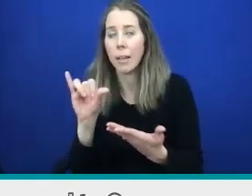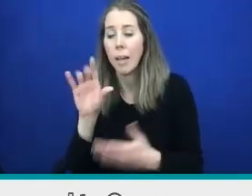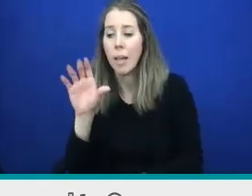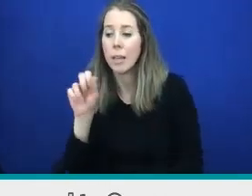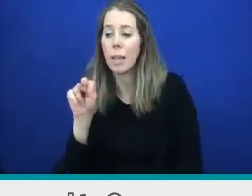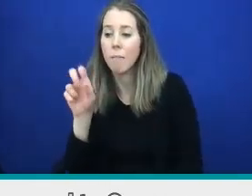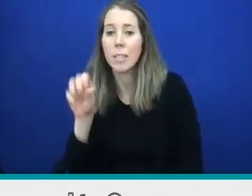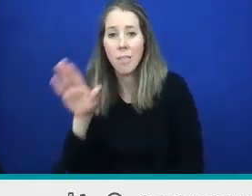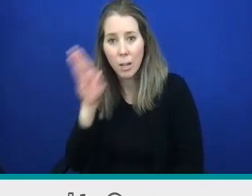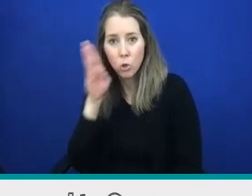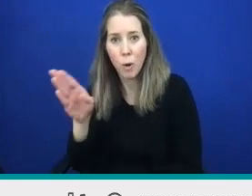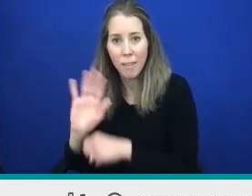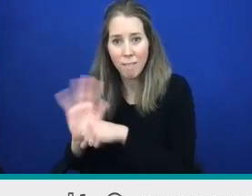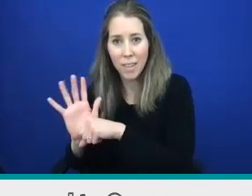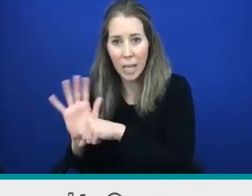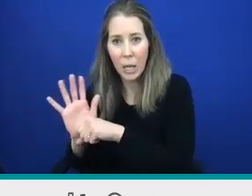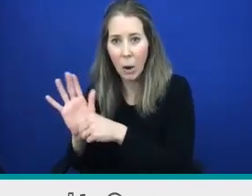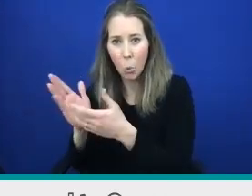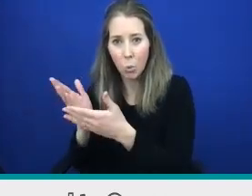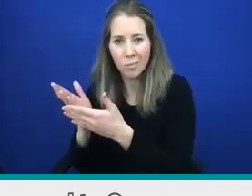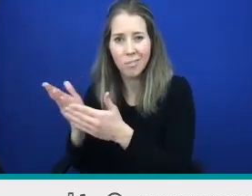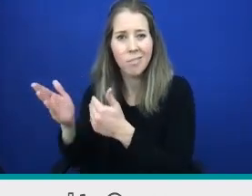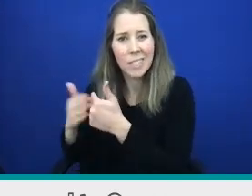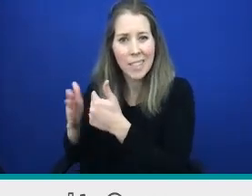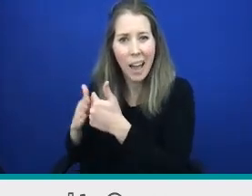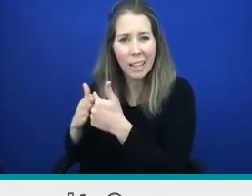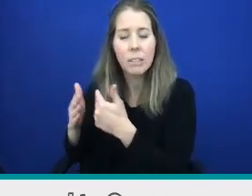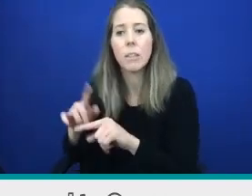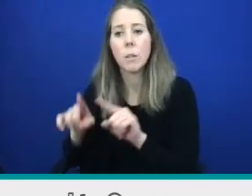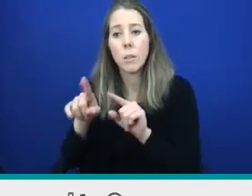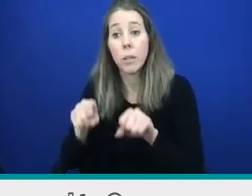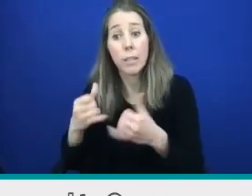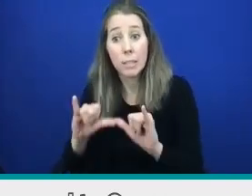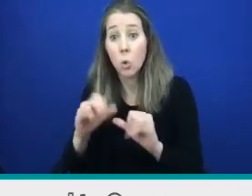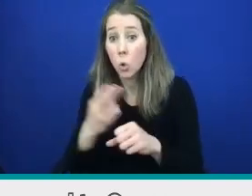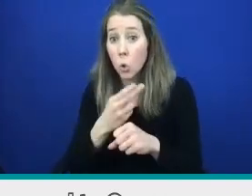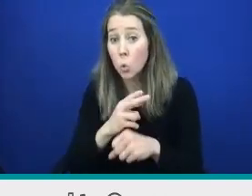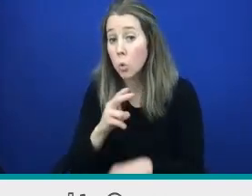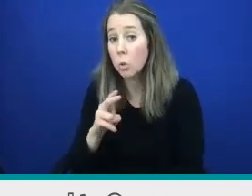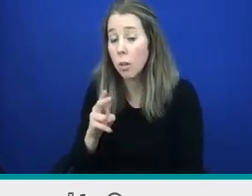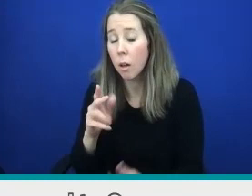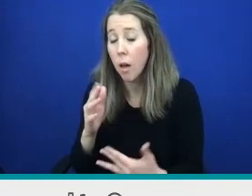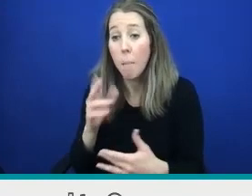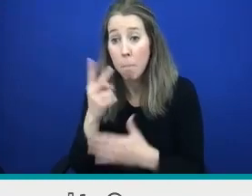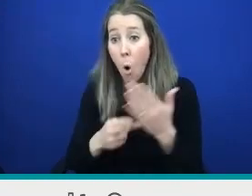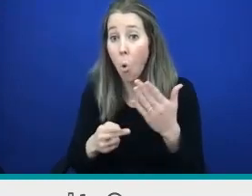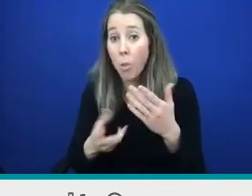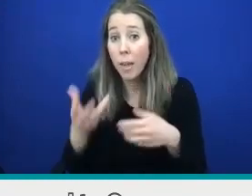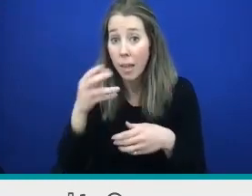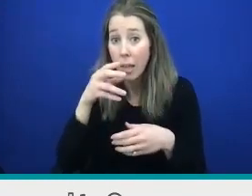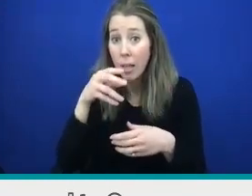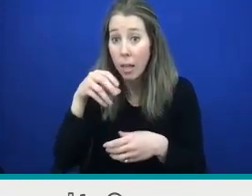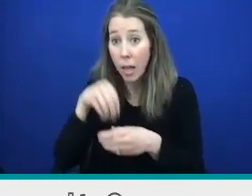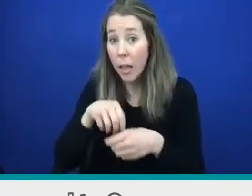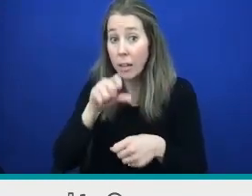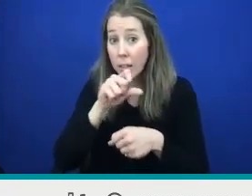video production side of things. But you can still absolutely use both within an assignment